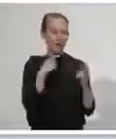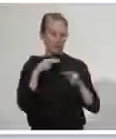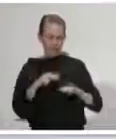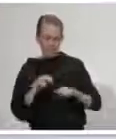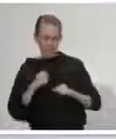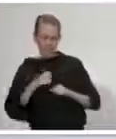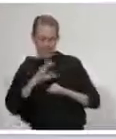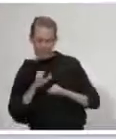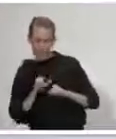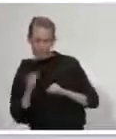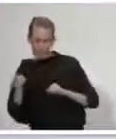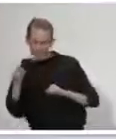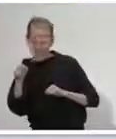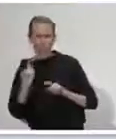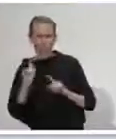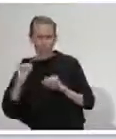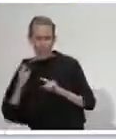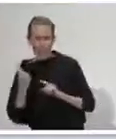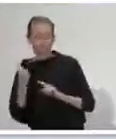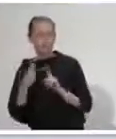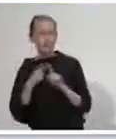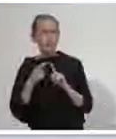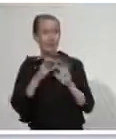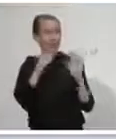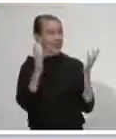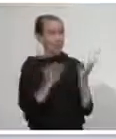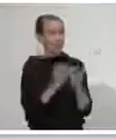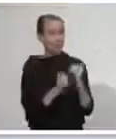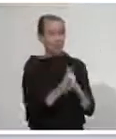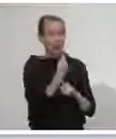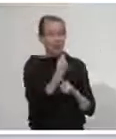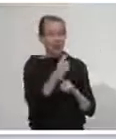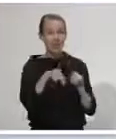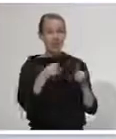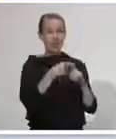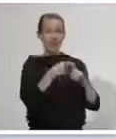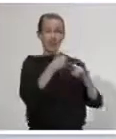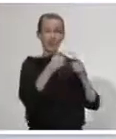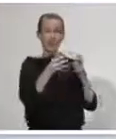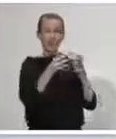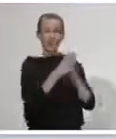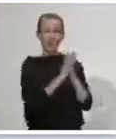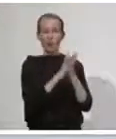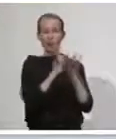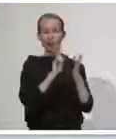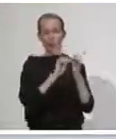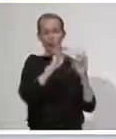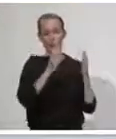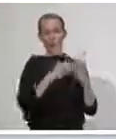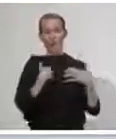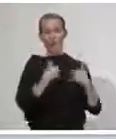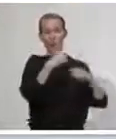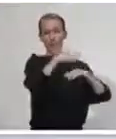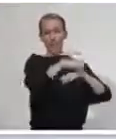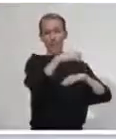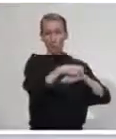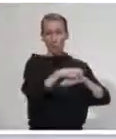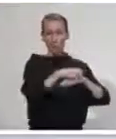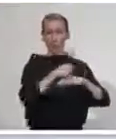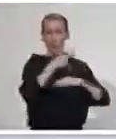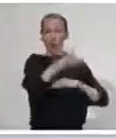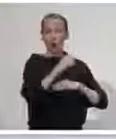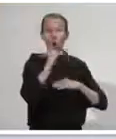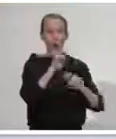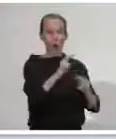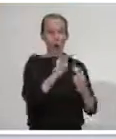what happened internationally, the WHO response and our response collectively. There will be things to learn. This is a 1 in 100 year